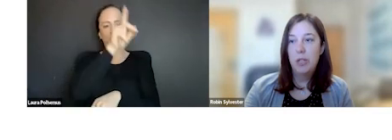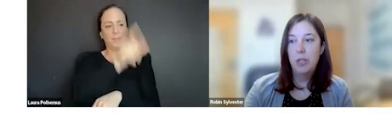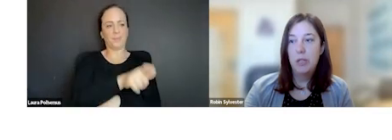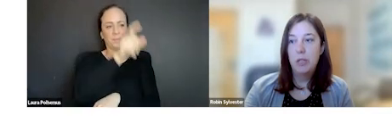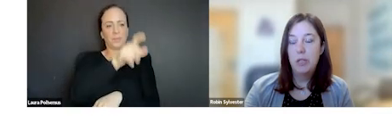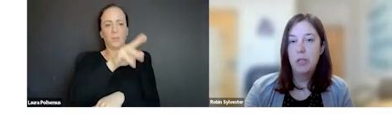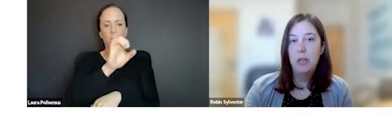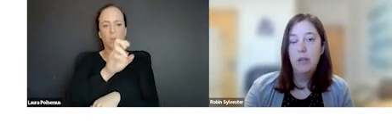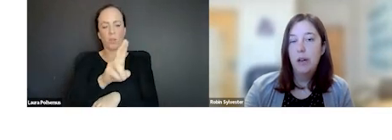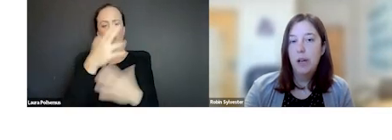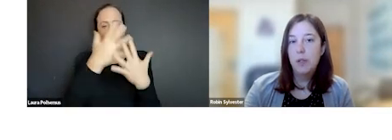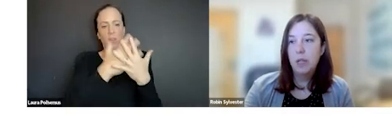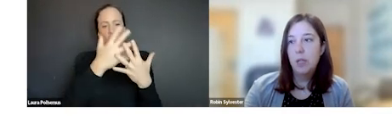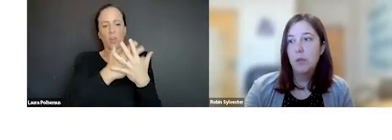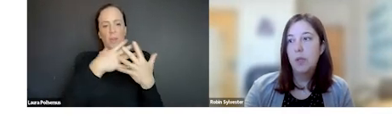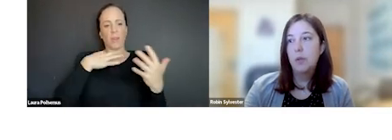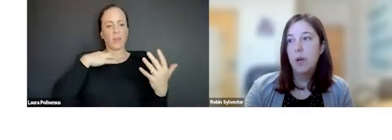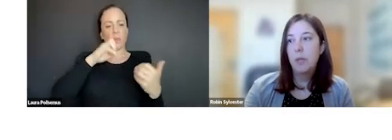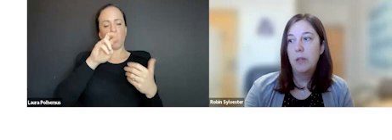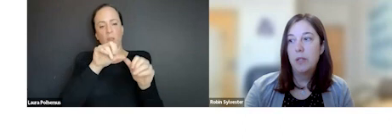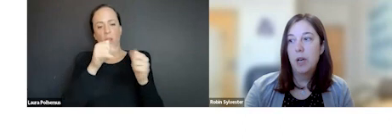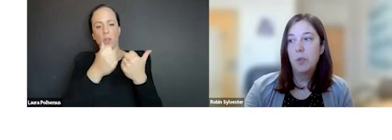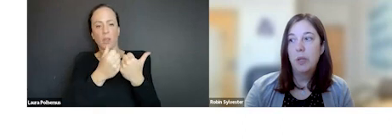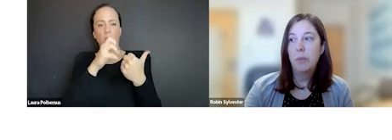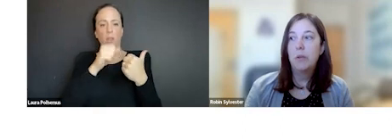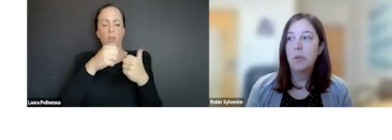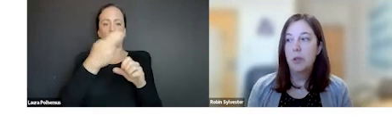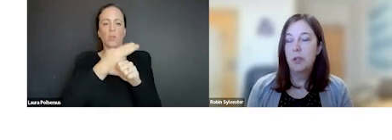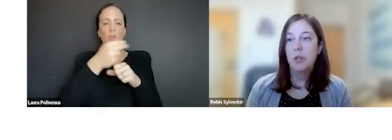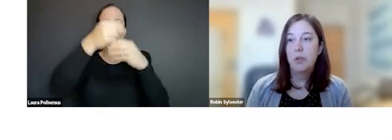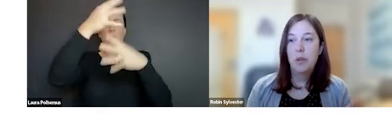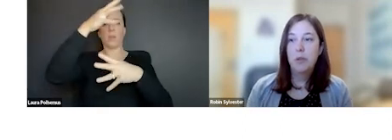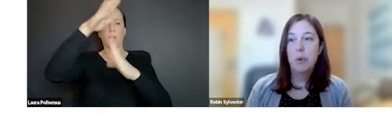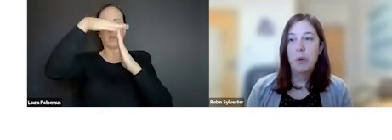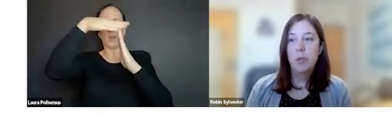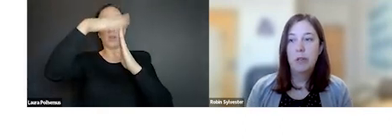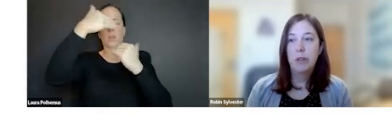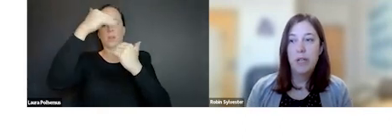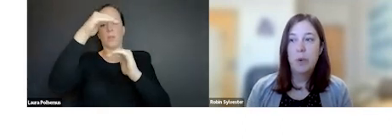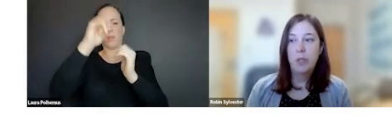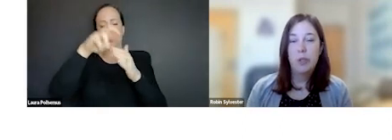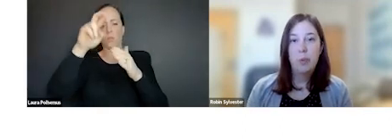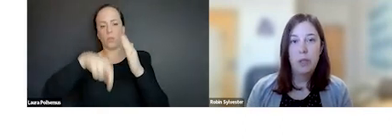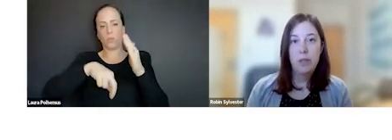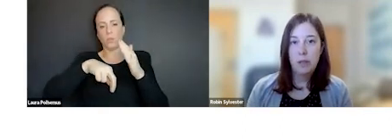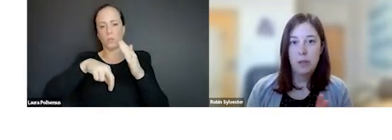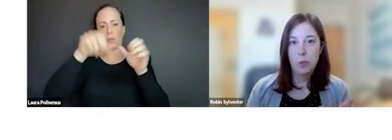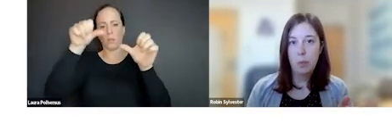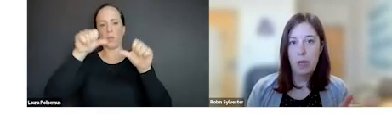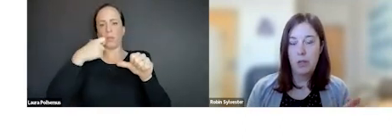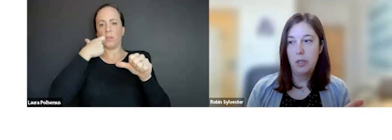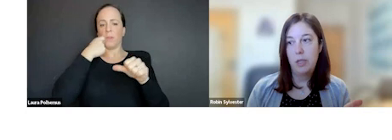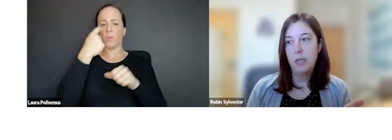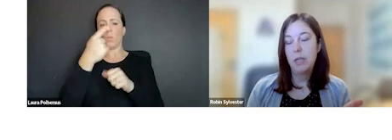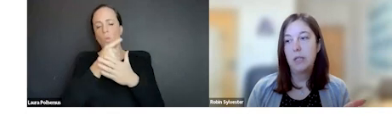or agency. I also like to use the drop-down at the top to limit the results to those that were posted in the last 1 to 2 weeks and then sort